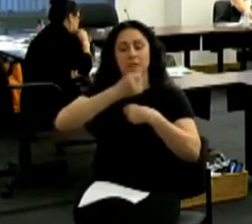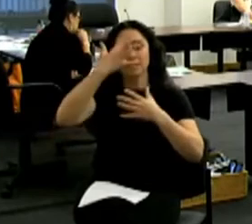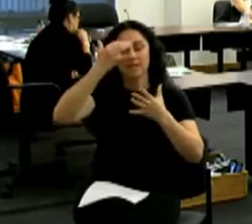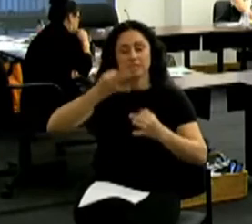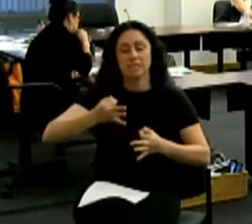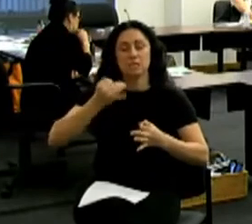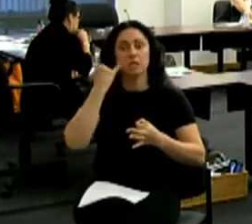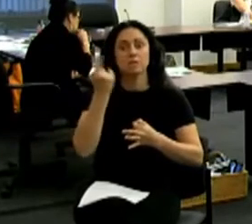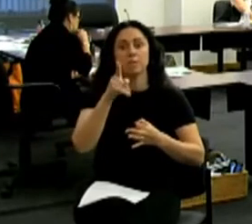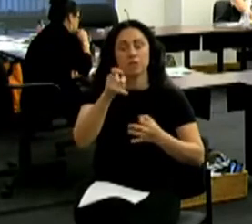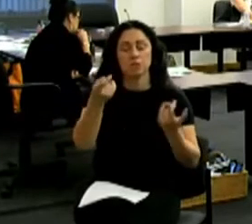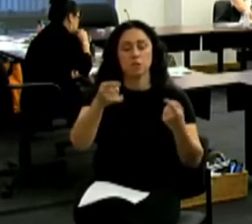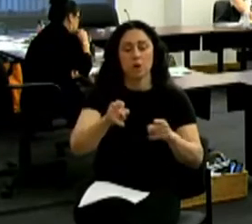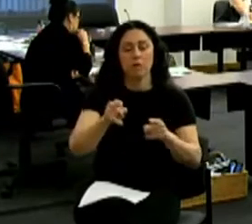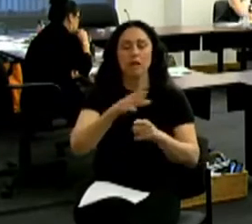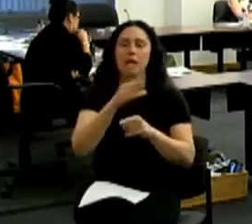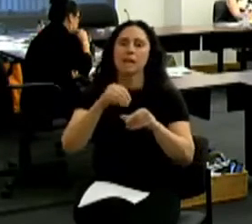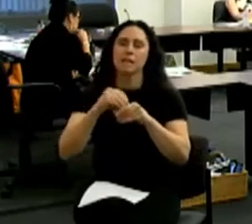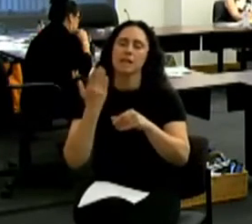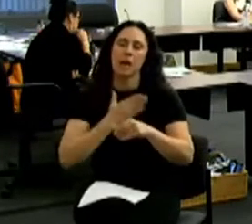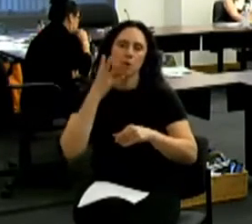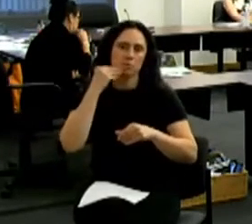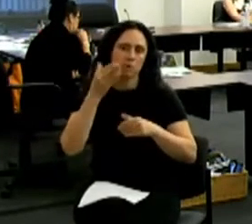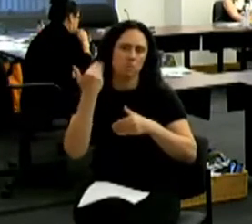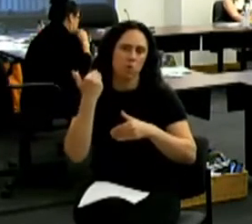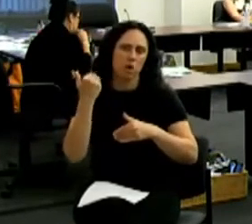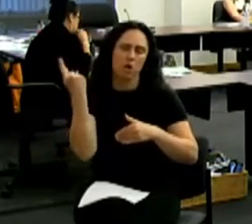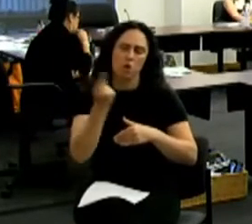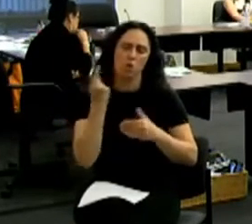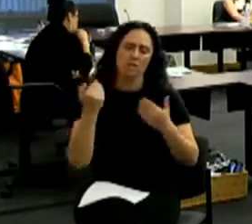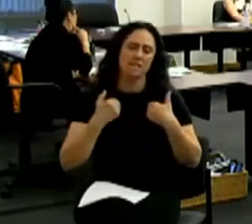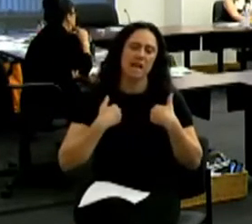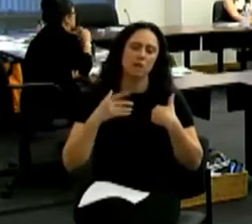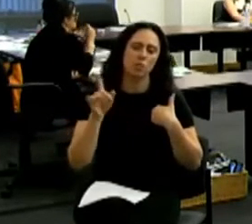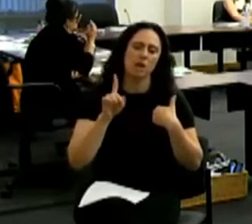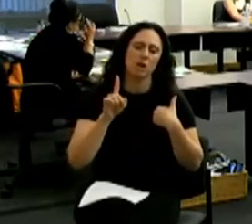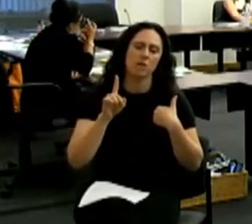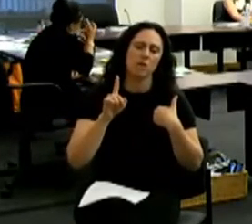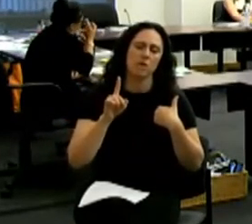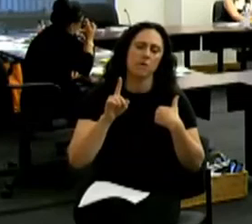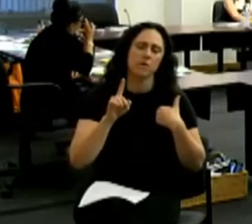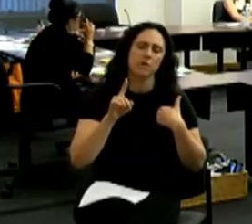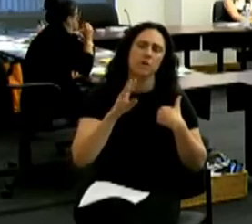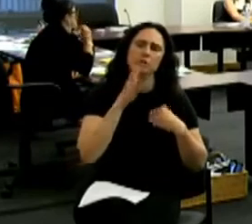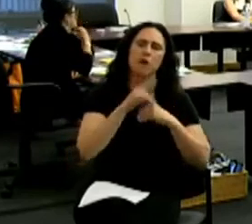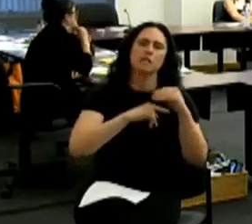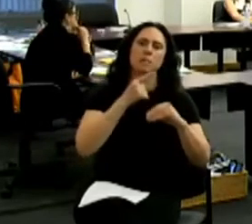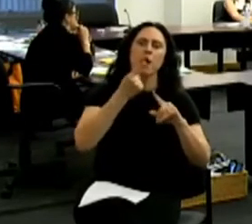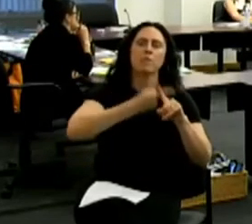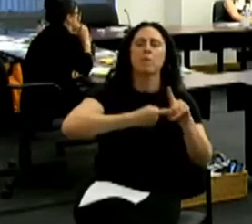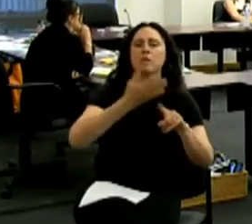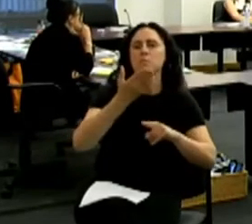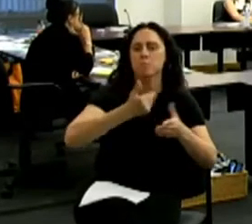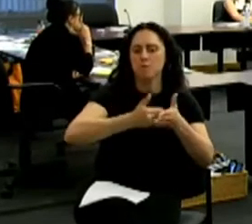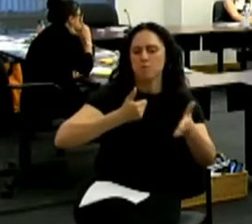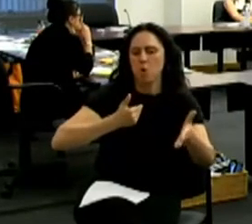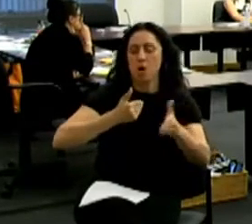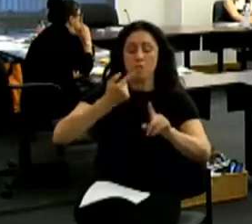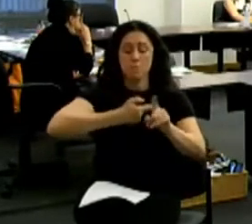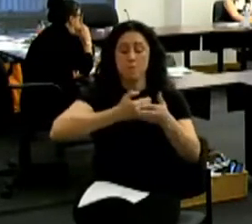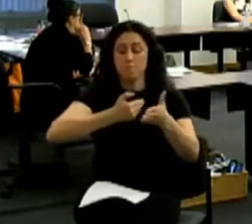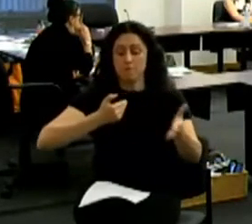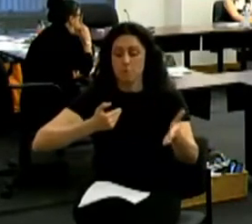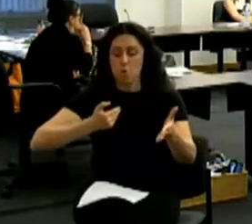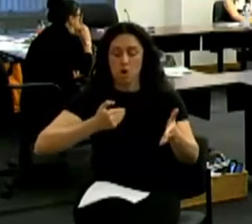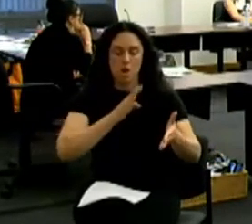decision if something should go on. And in our experience before, we've always had where it's brought up the month before. And the month before,